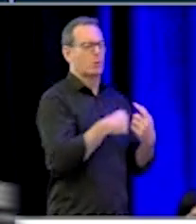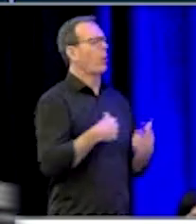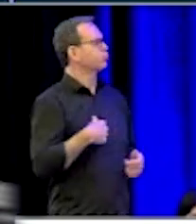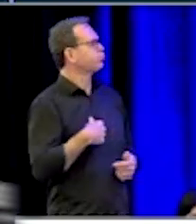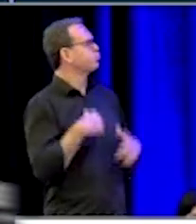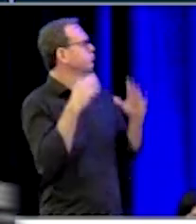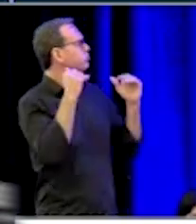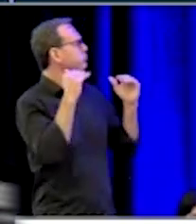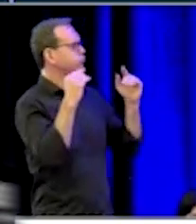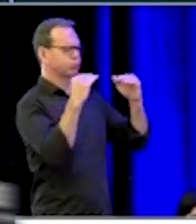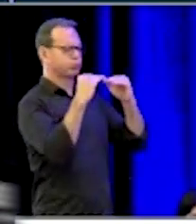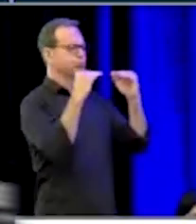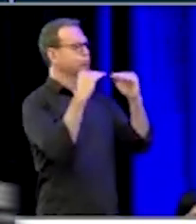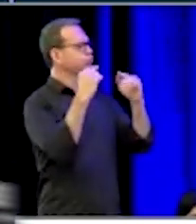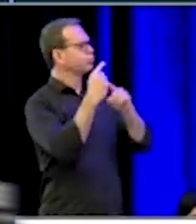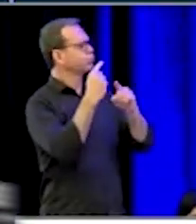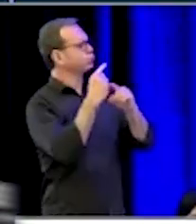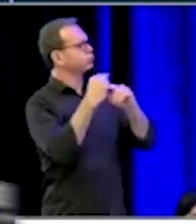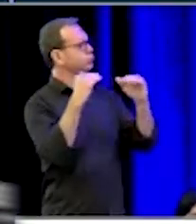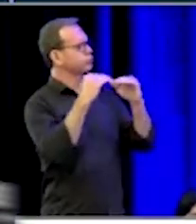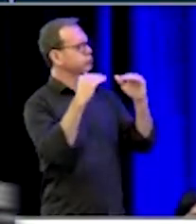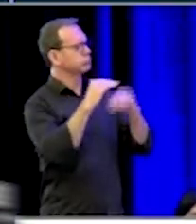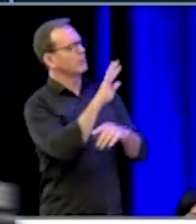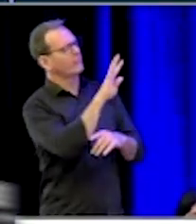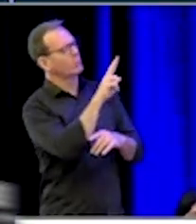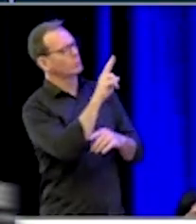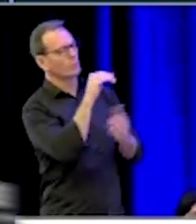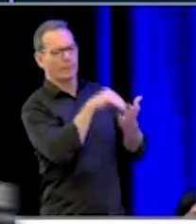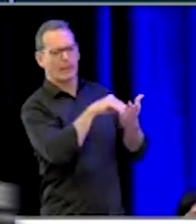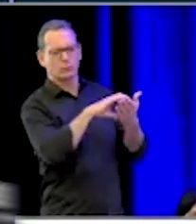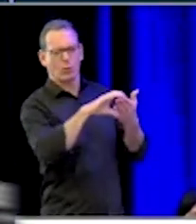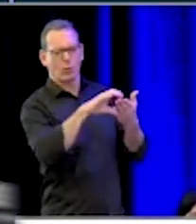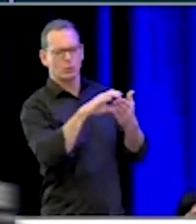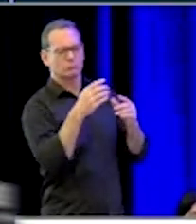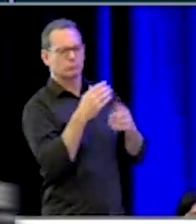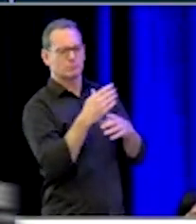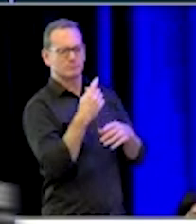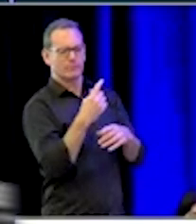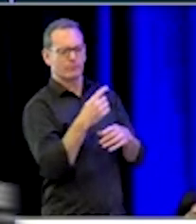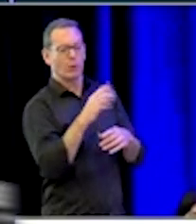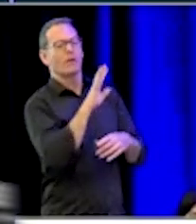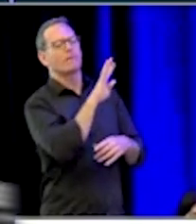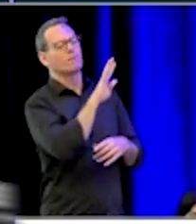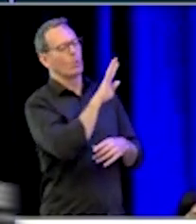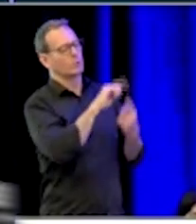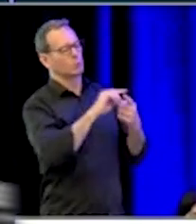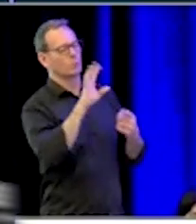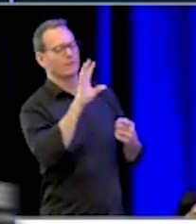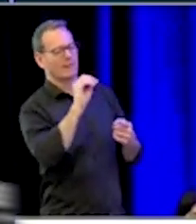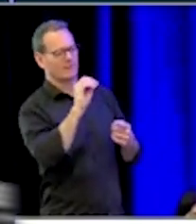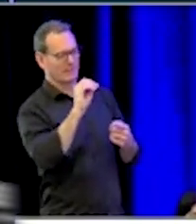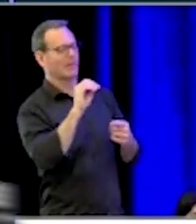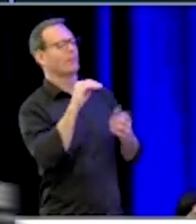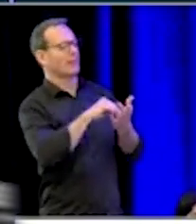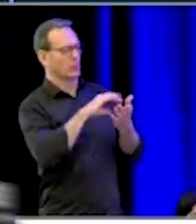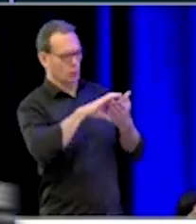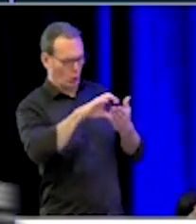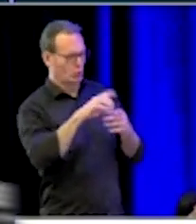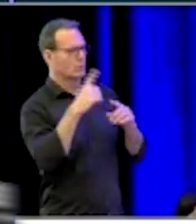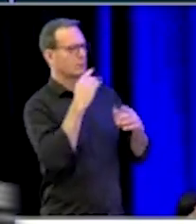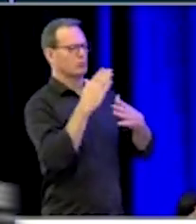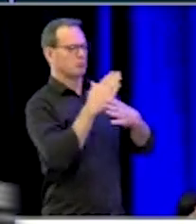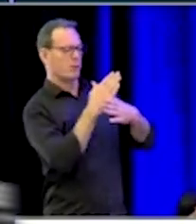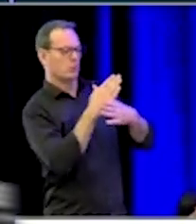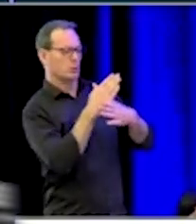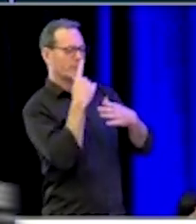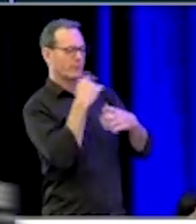salary range of $40,000 to $50,000 for their first entry-level position. And this is compared to a 2022